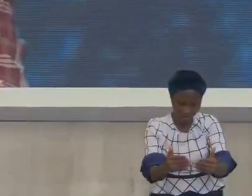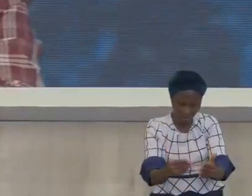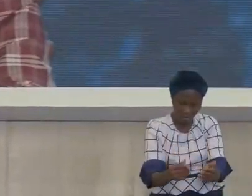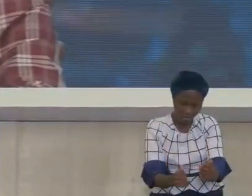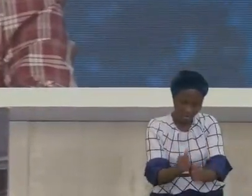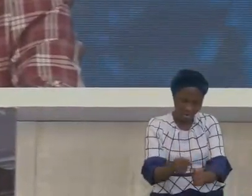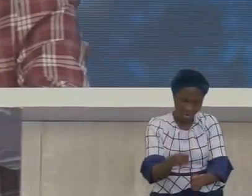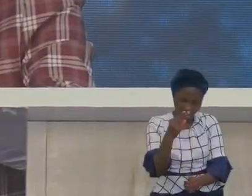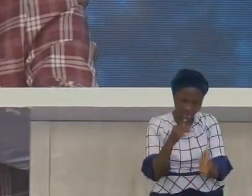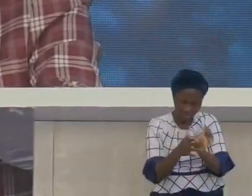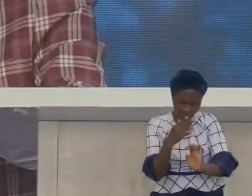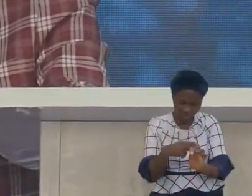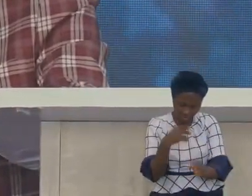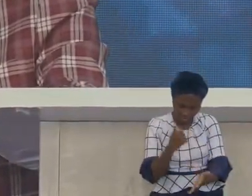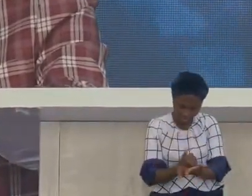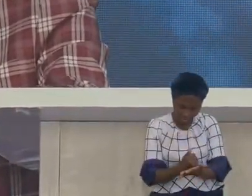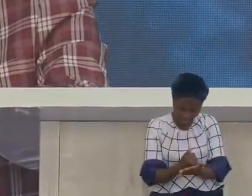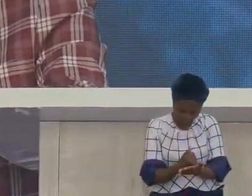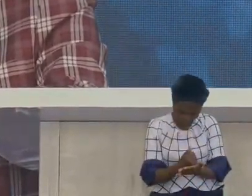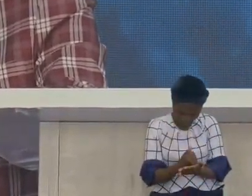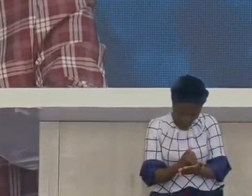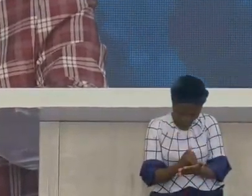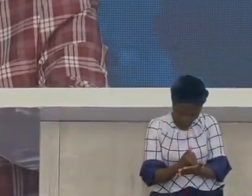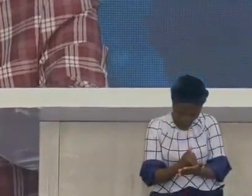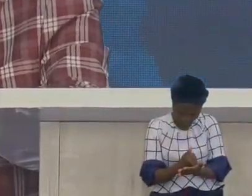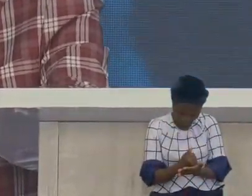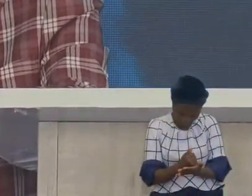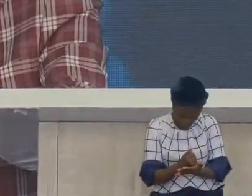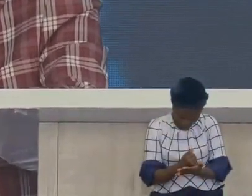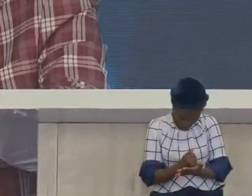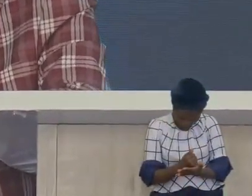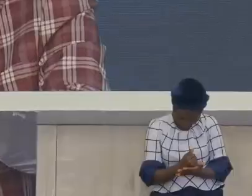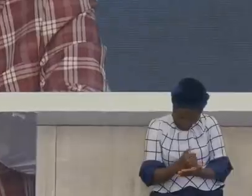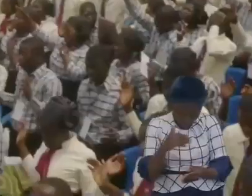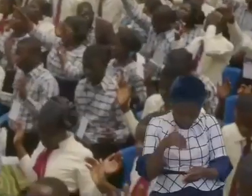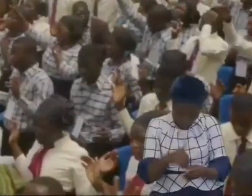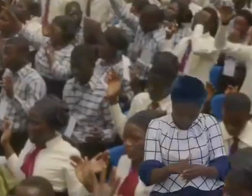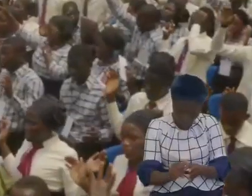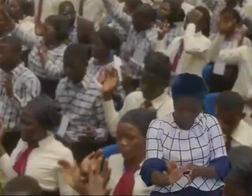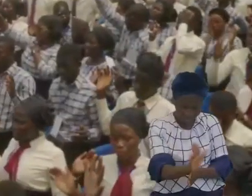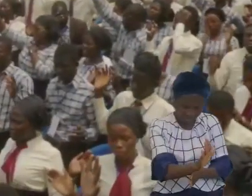In their brain, in their mind, they will think of higher things.